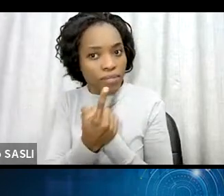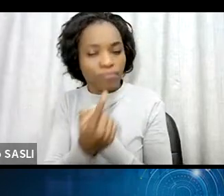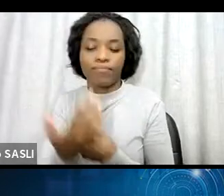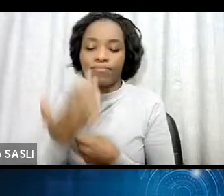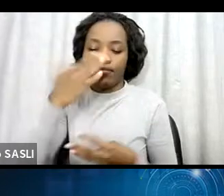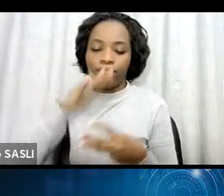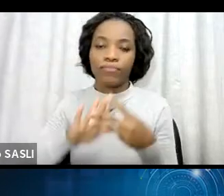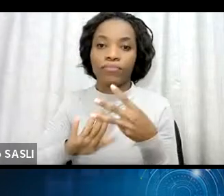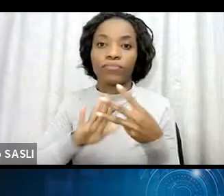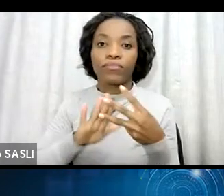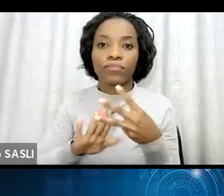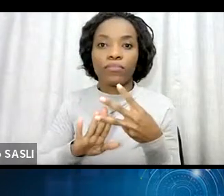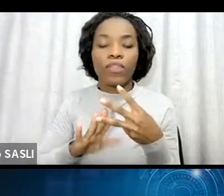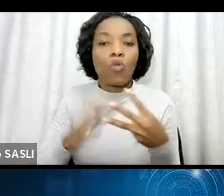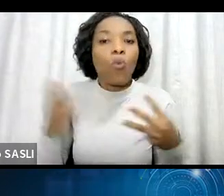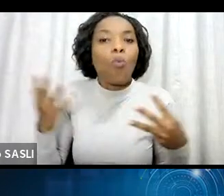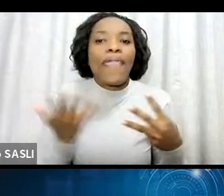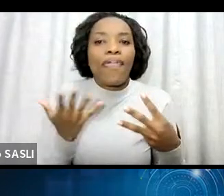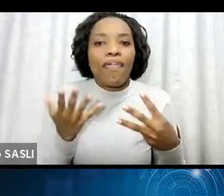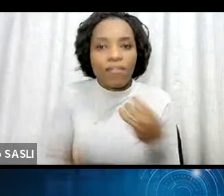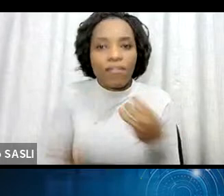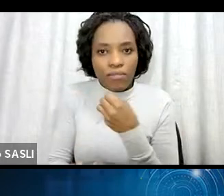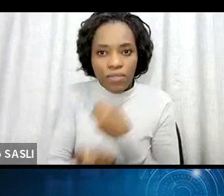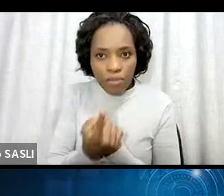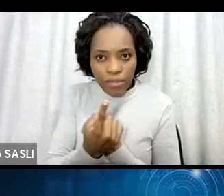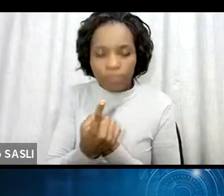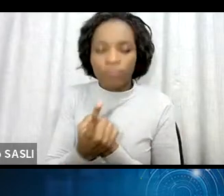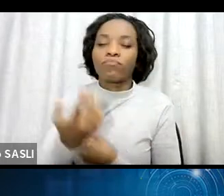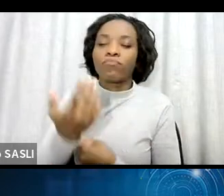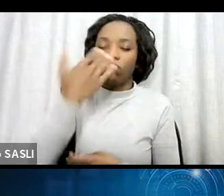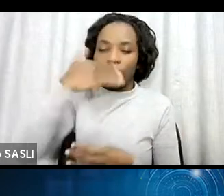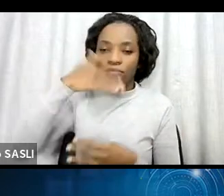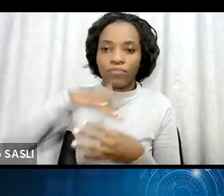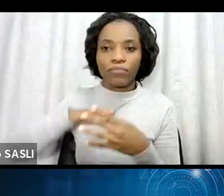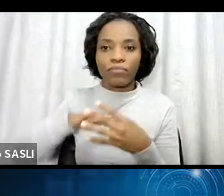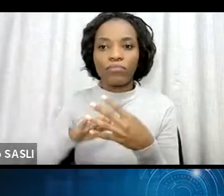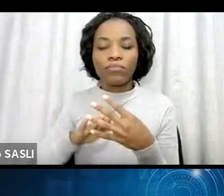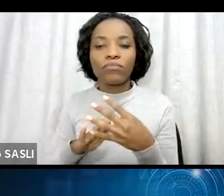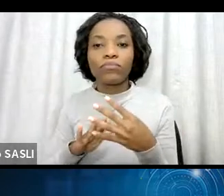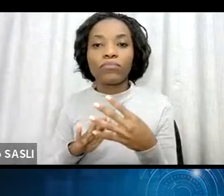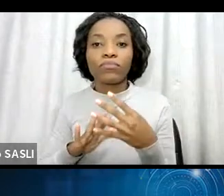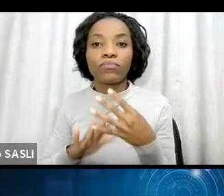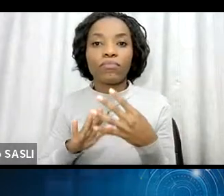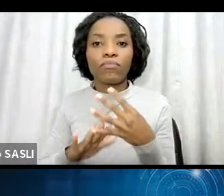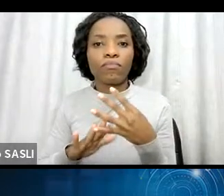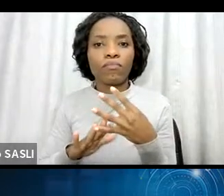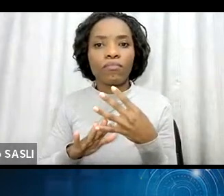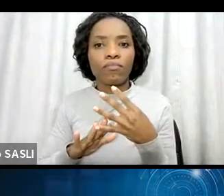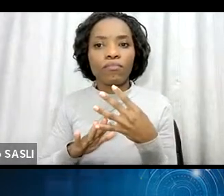place? Where did the particular transgression take place?